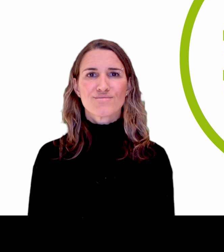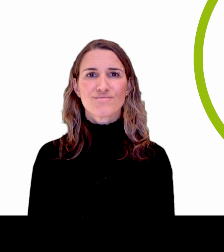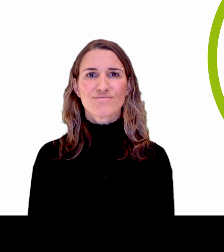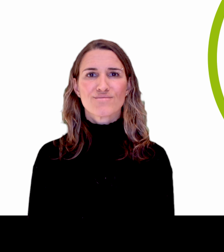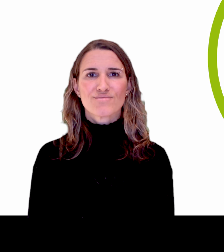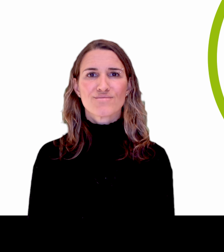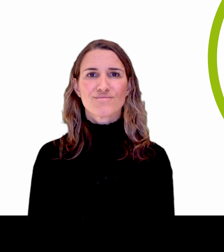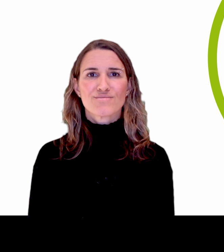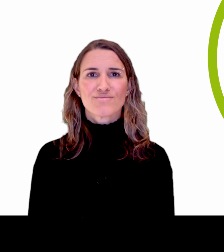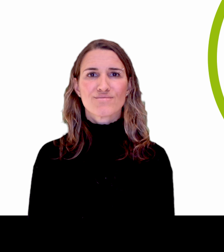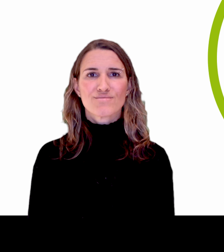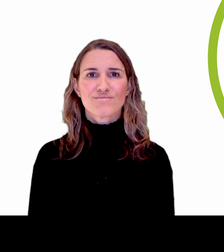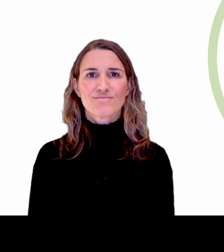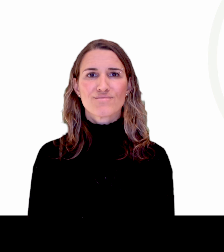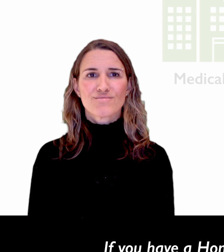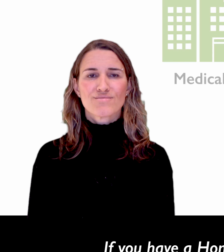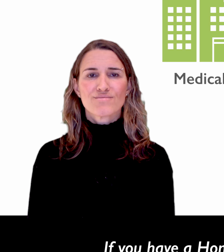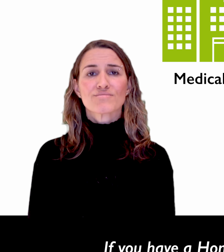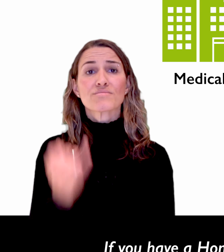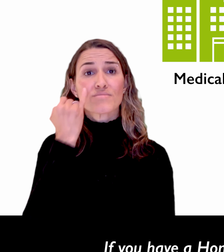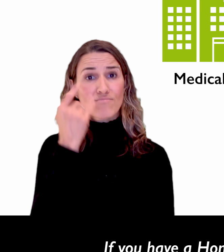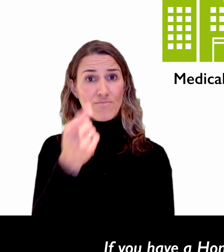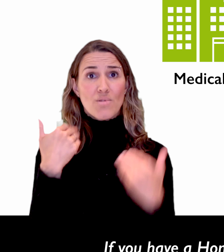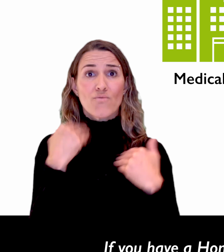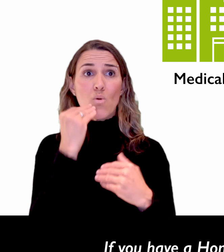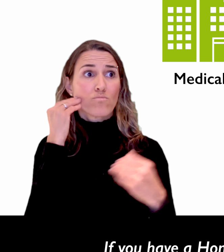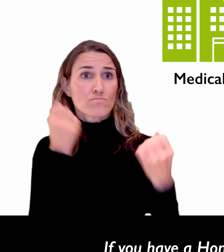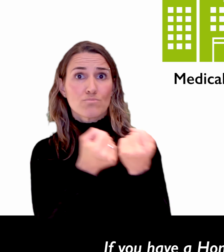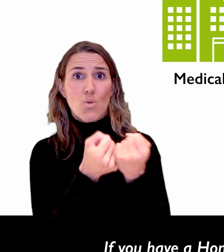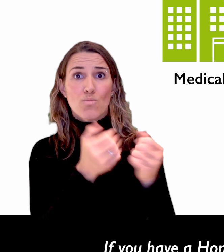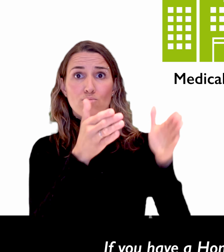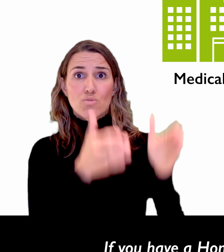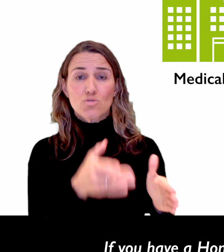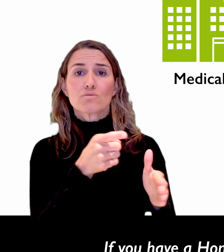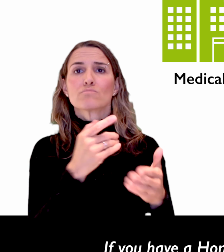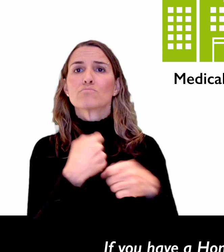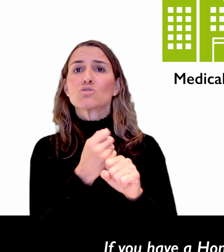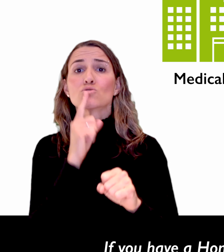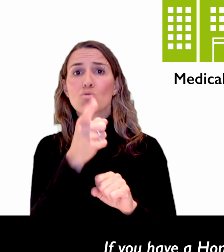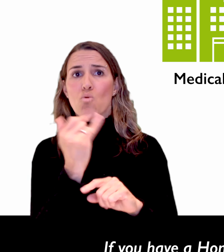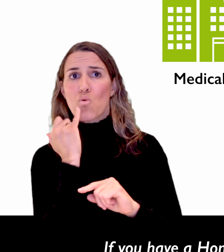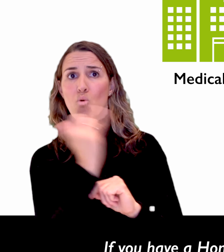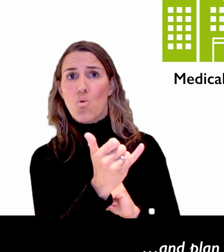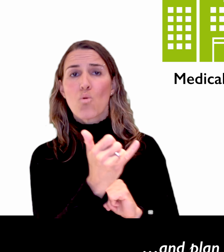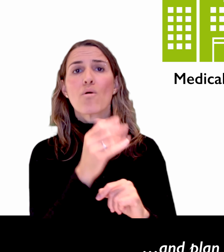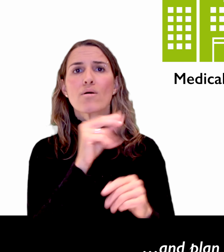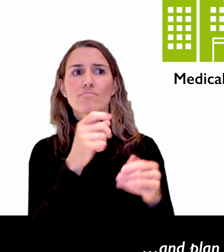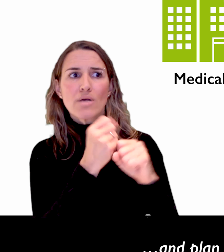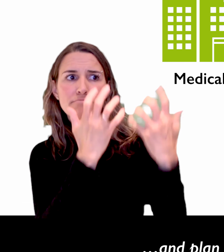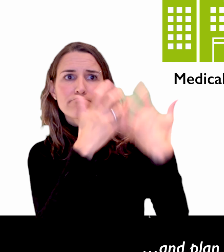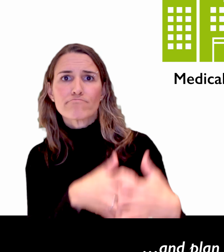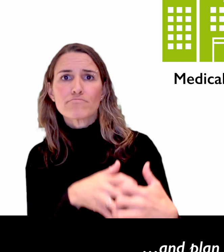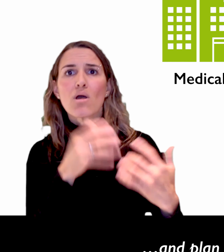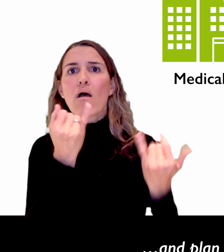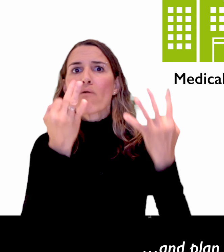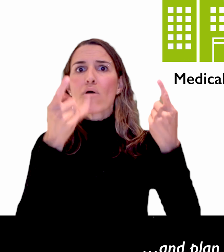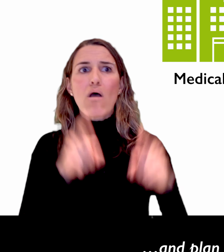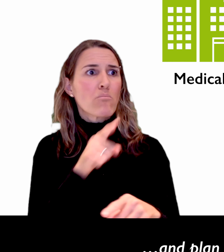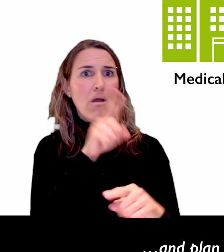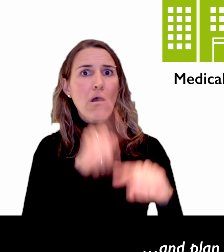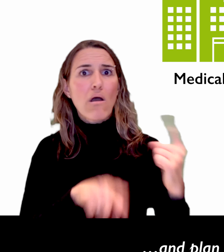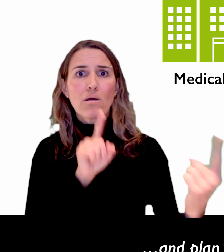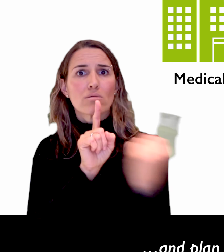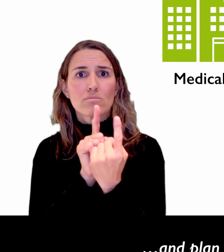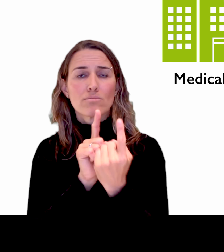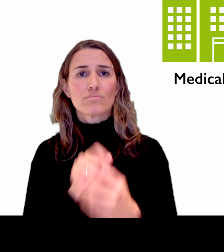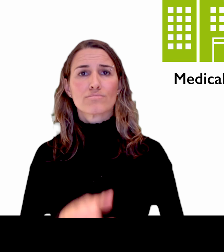Set a meeting point. And if you have a home support person, make sure you call them and plan for situations when they can't